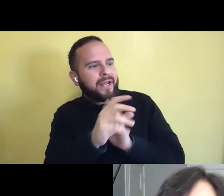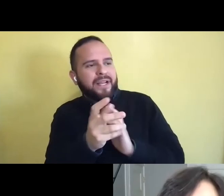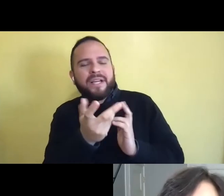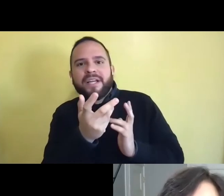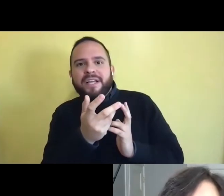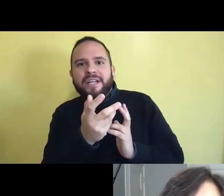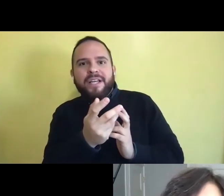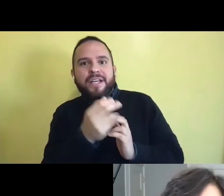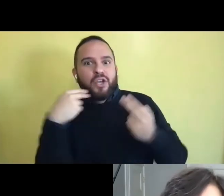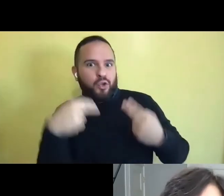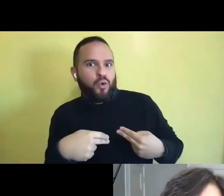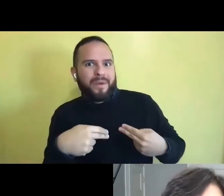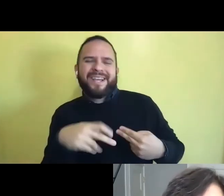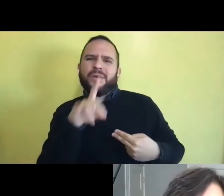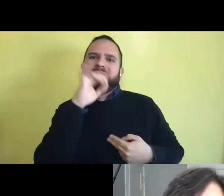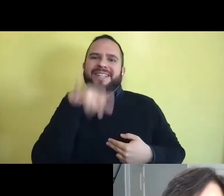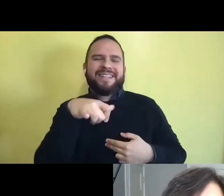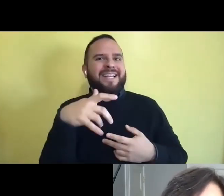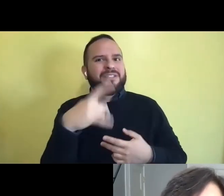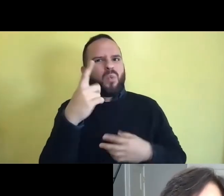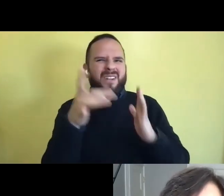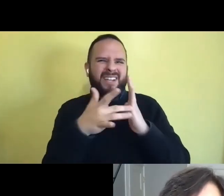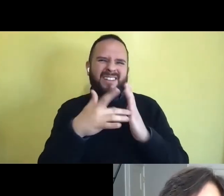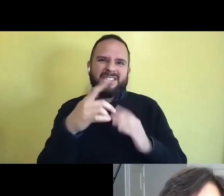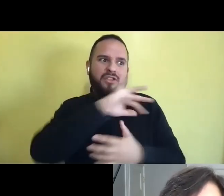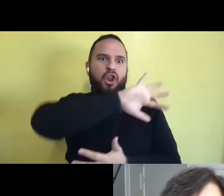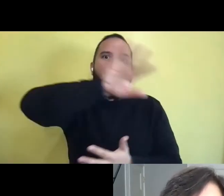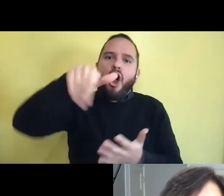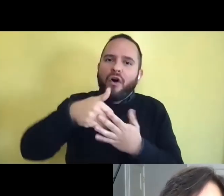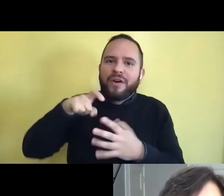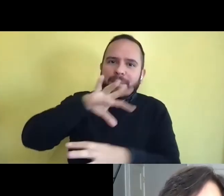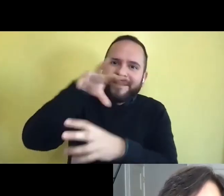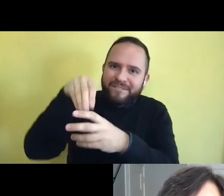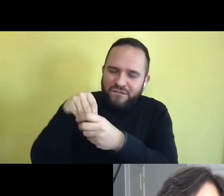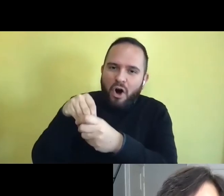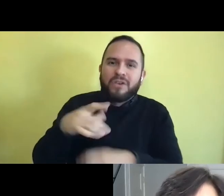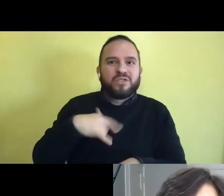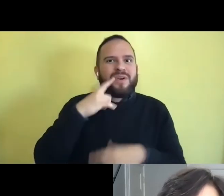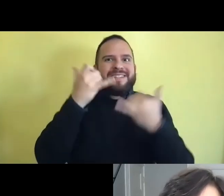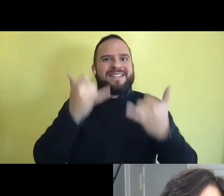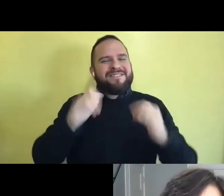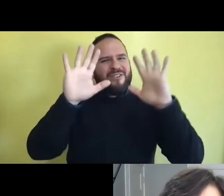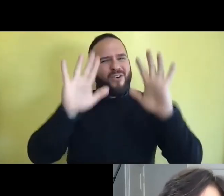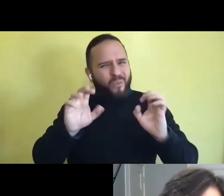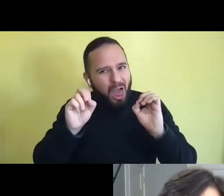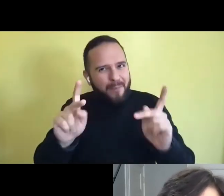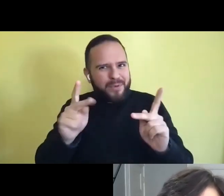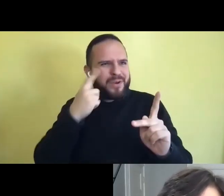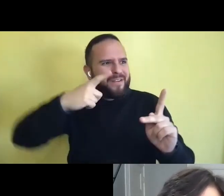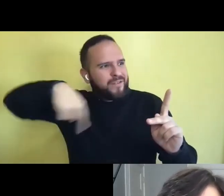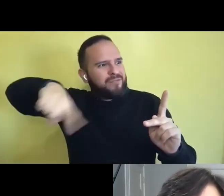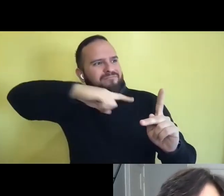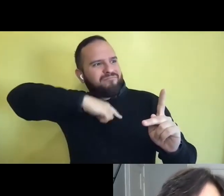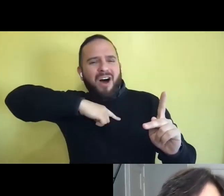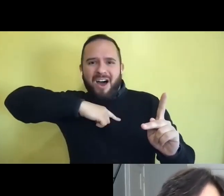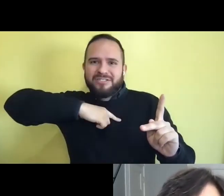all of us need to participate. So this is a great opportunity, all of us, and can play